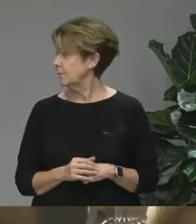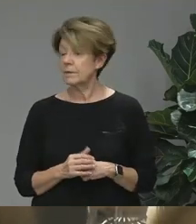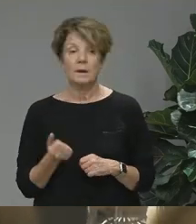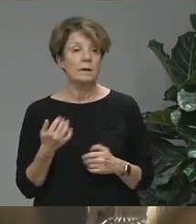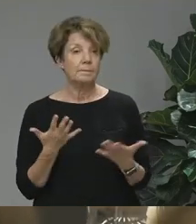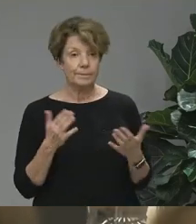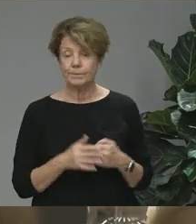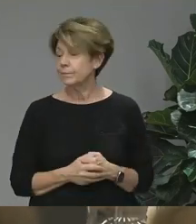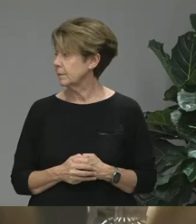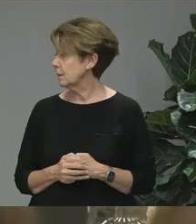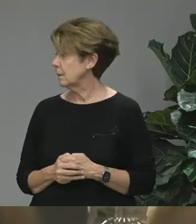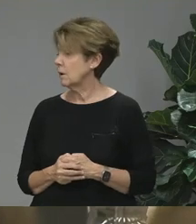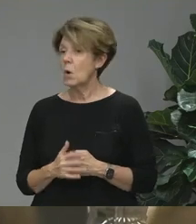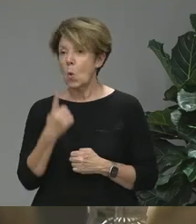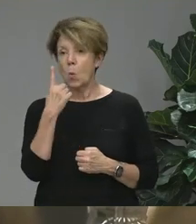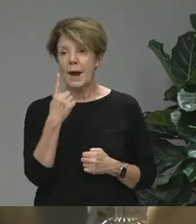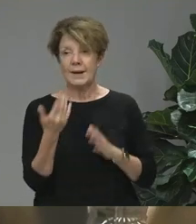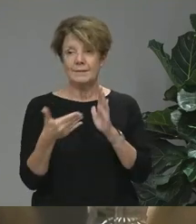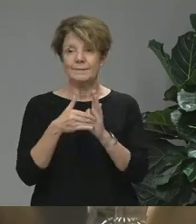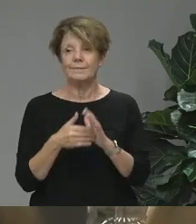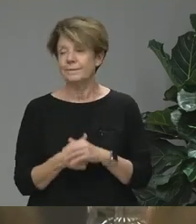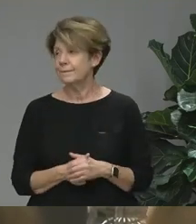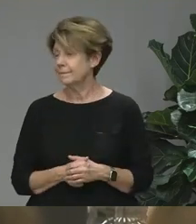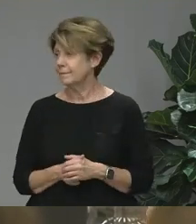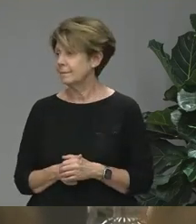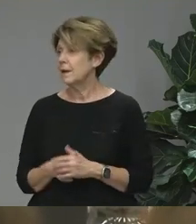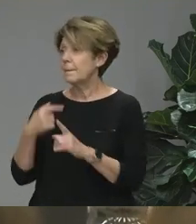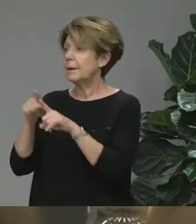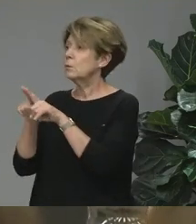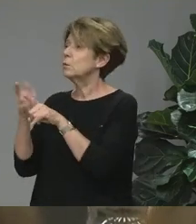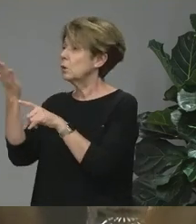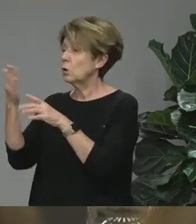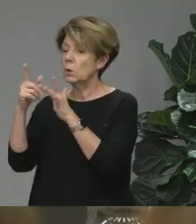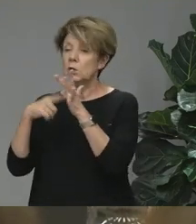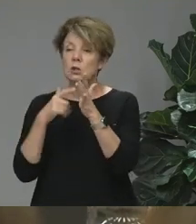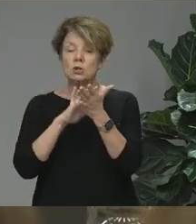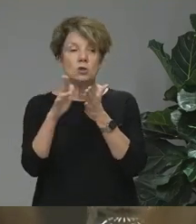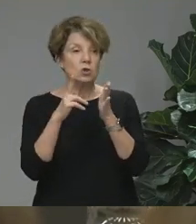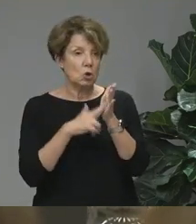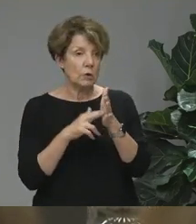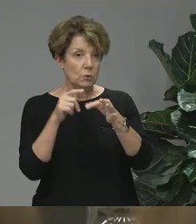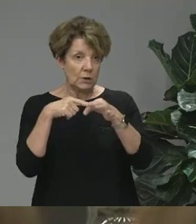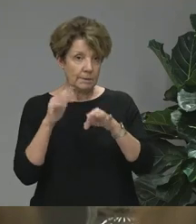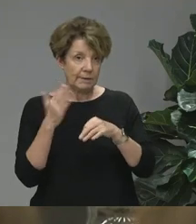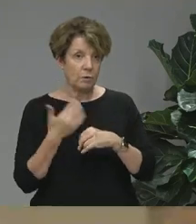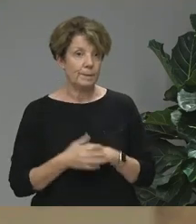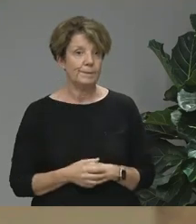Go for it. Just one thing in relation to that question and John's question.